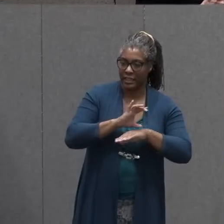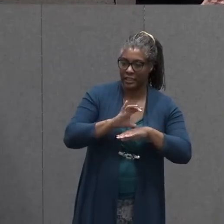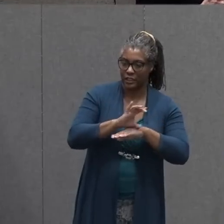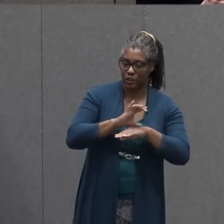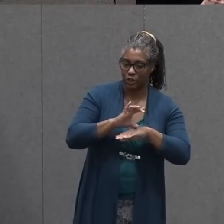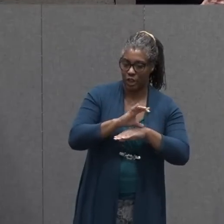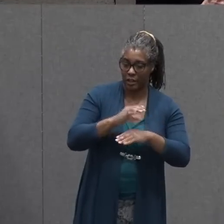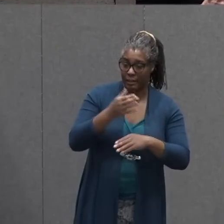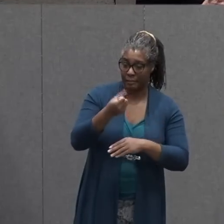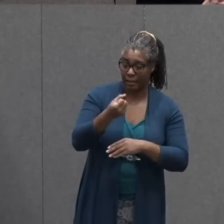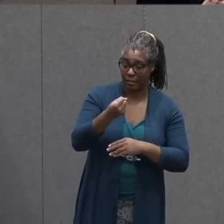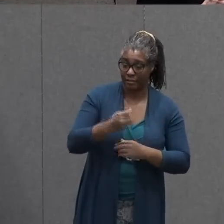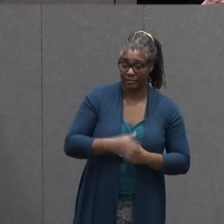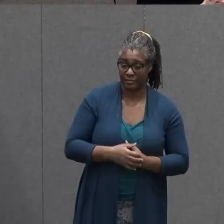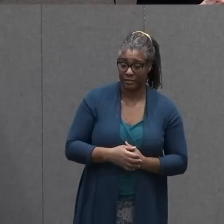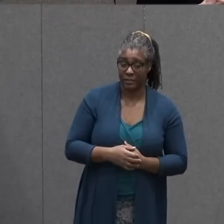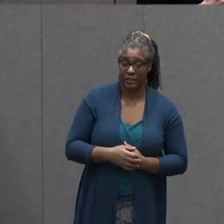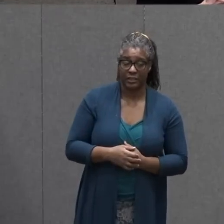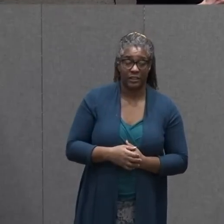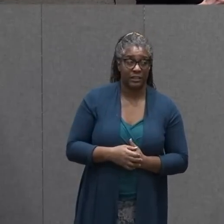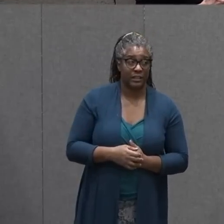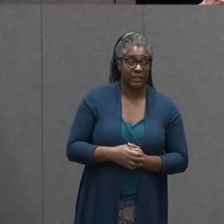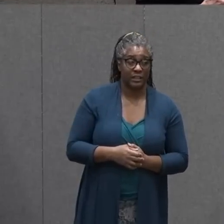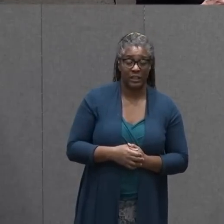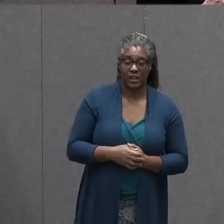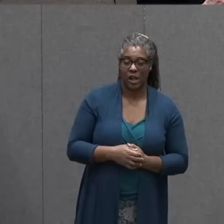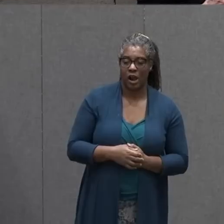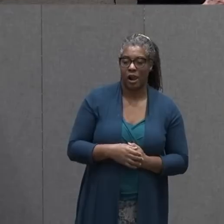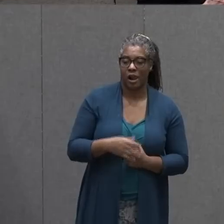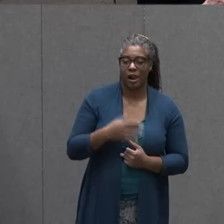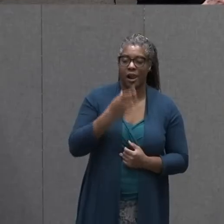Chocolate milk, ooey gooey